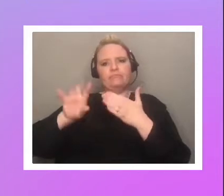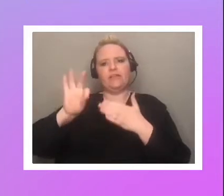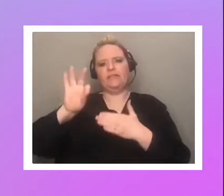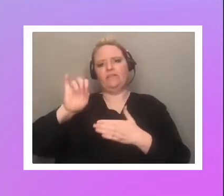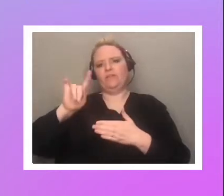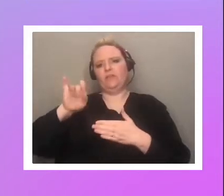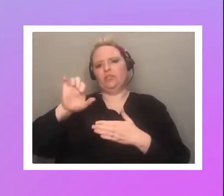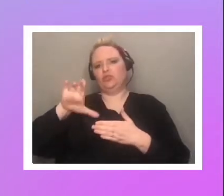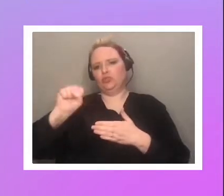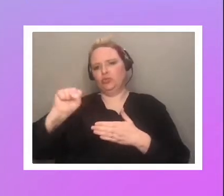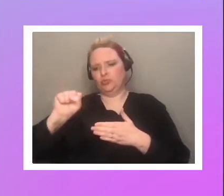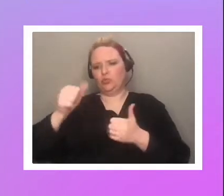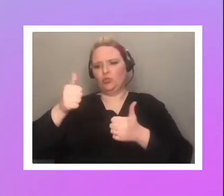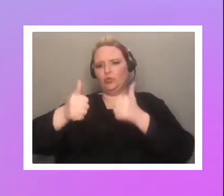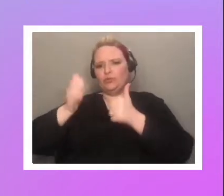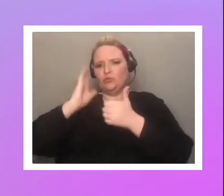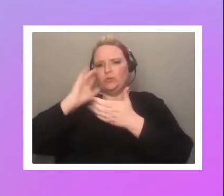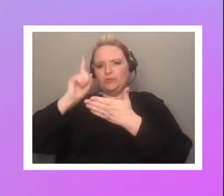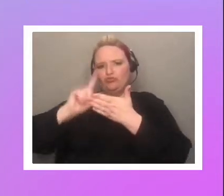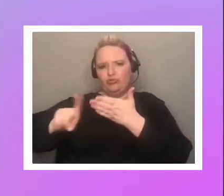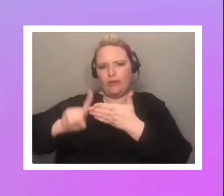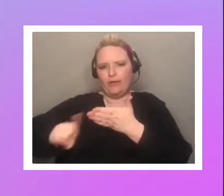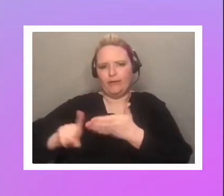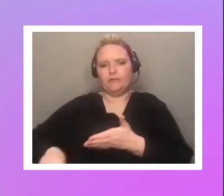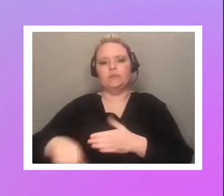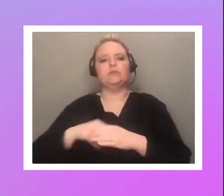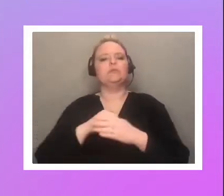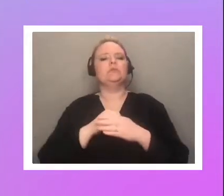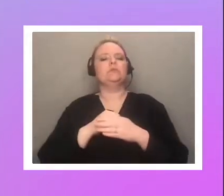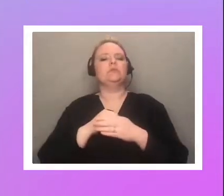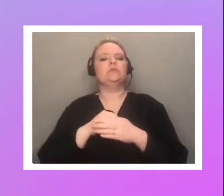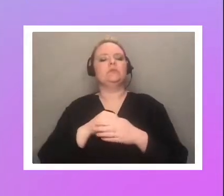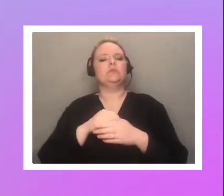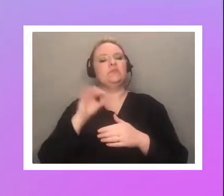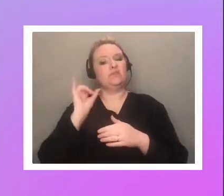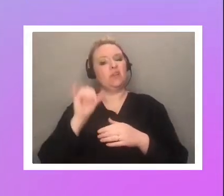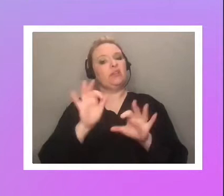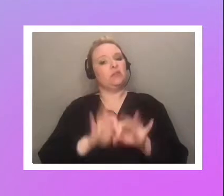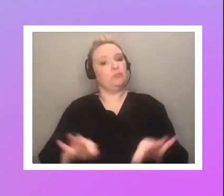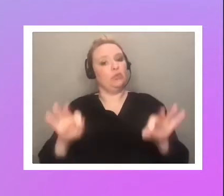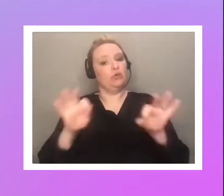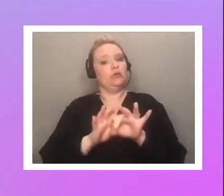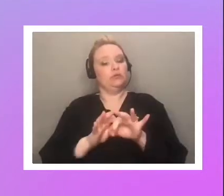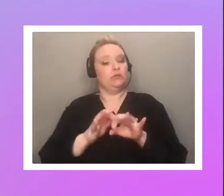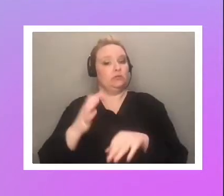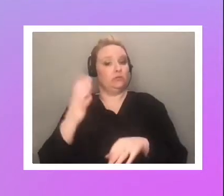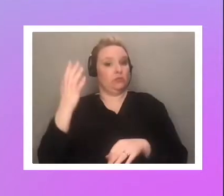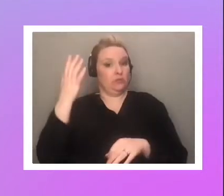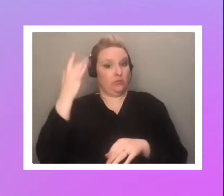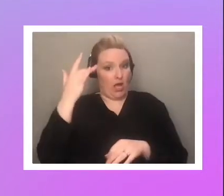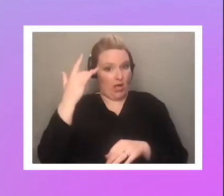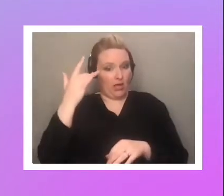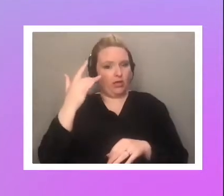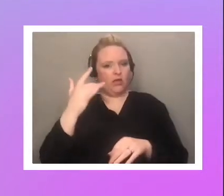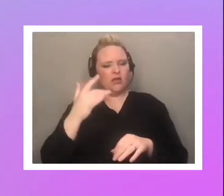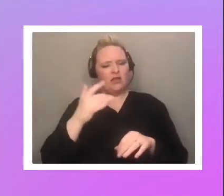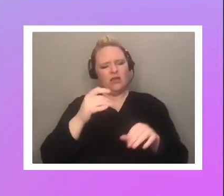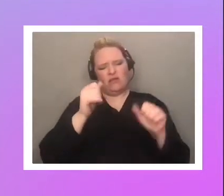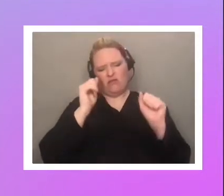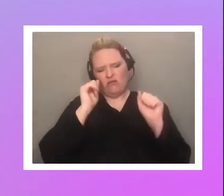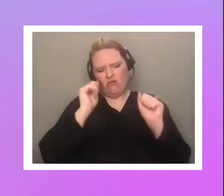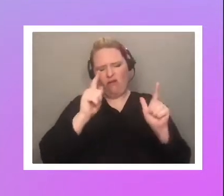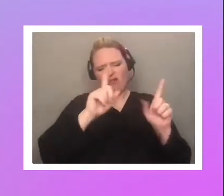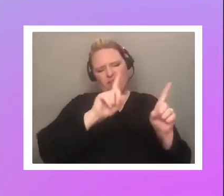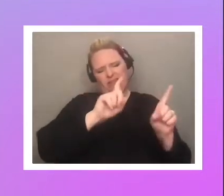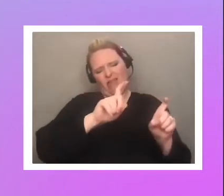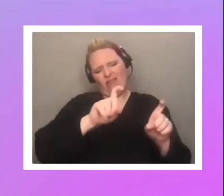features to be audited. This is important as you're not going to be able to test every single